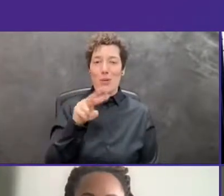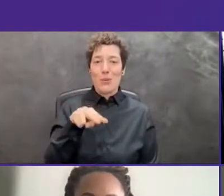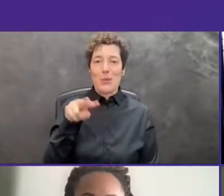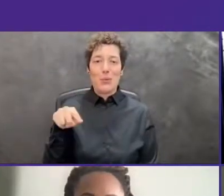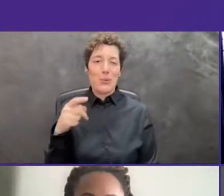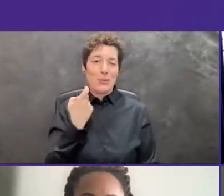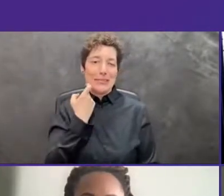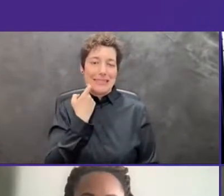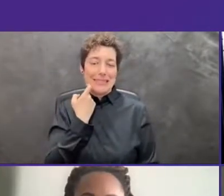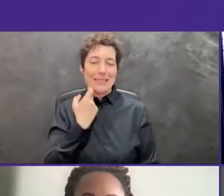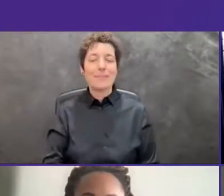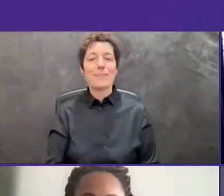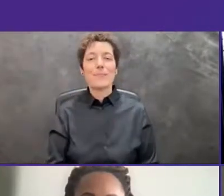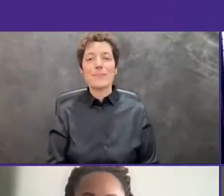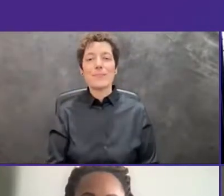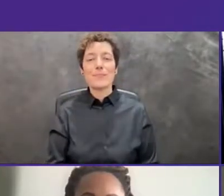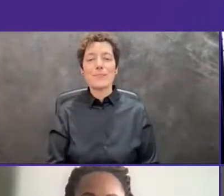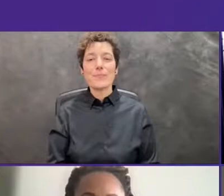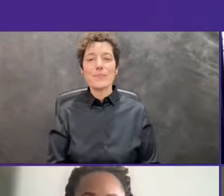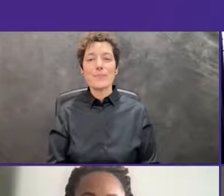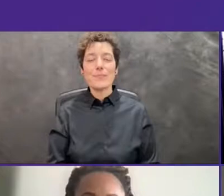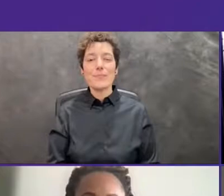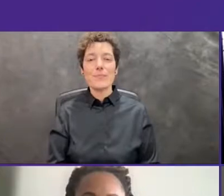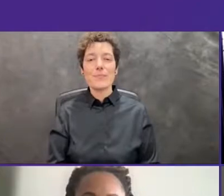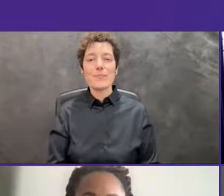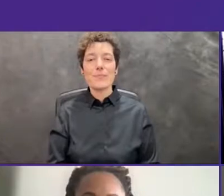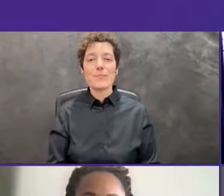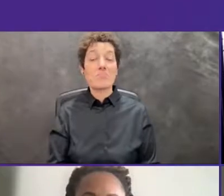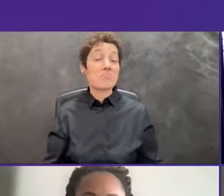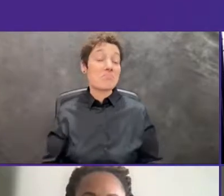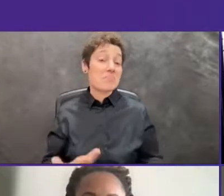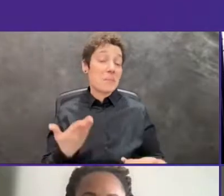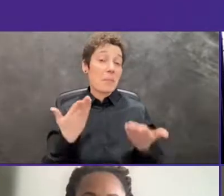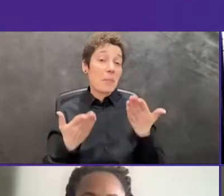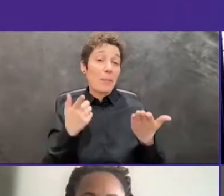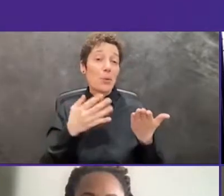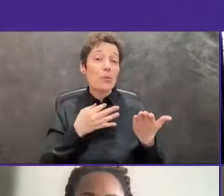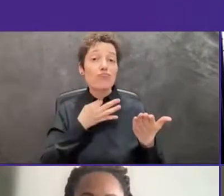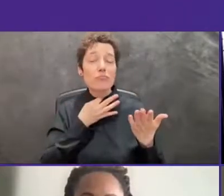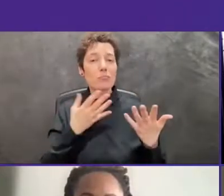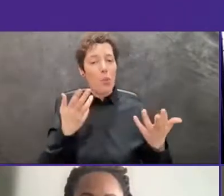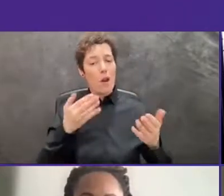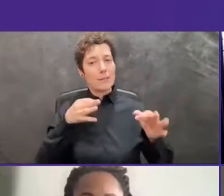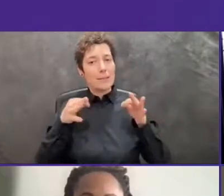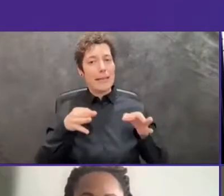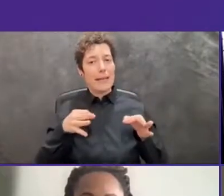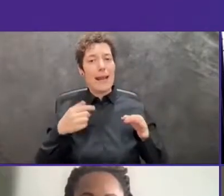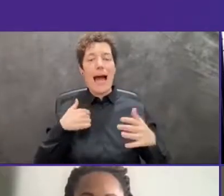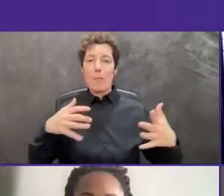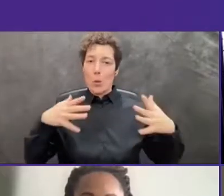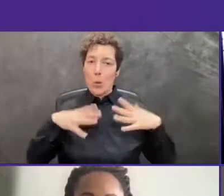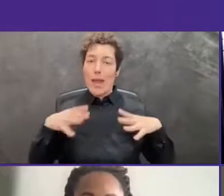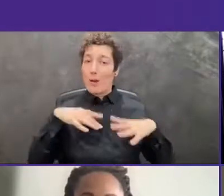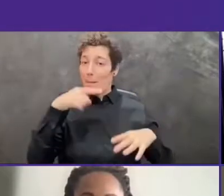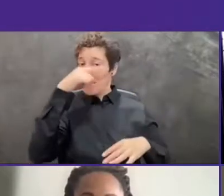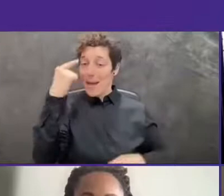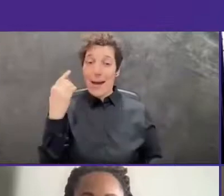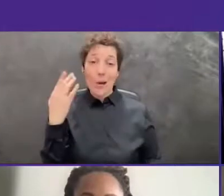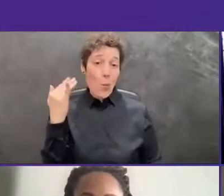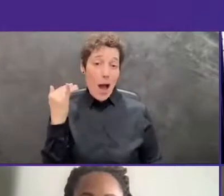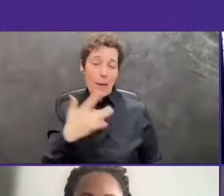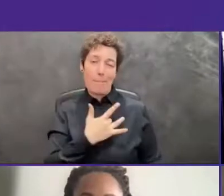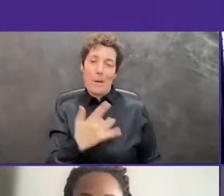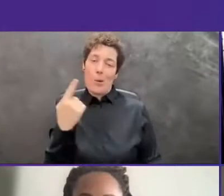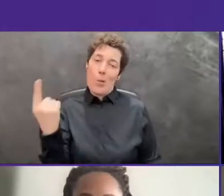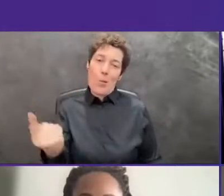2022. For those who would like to know, I am wearing black as I almost always do.